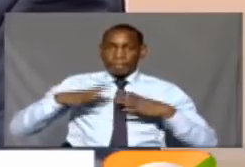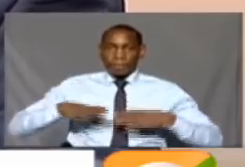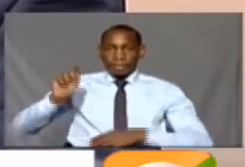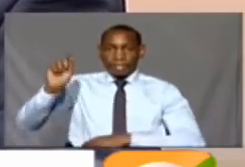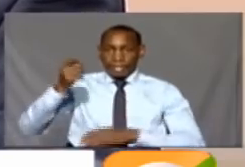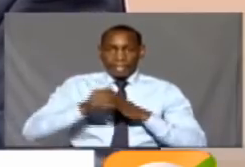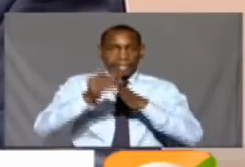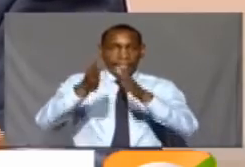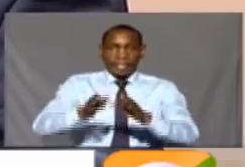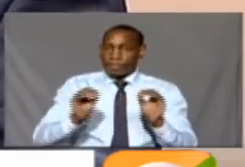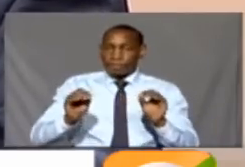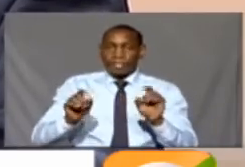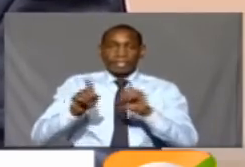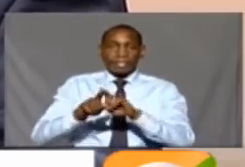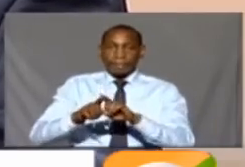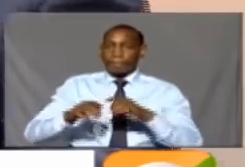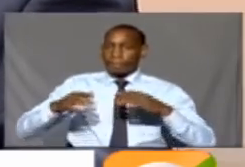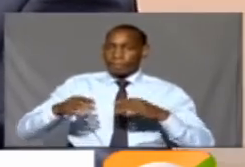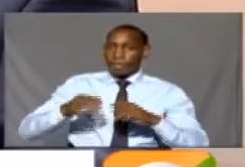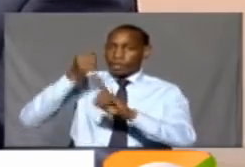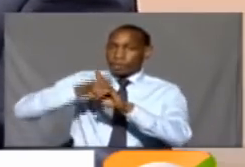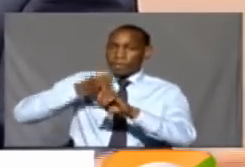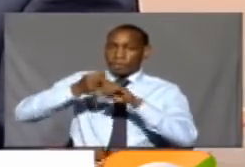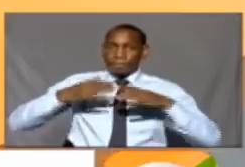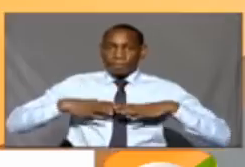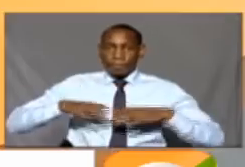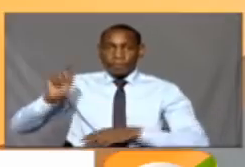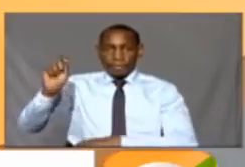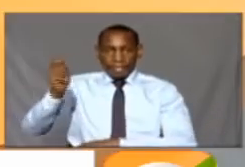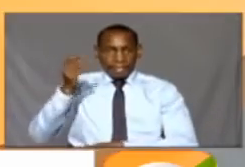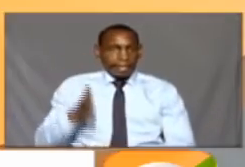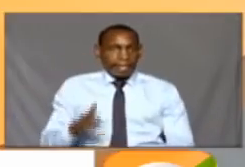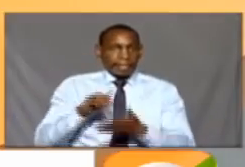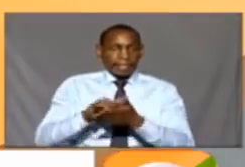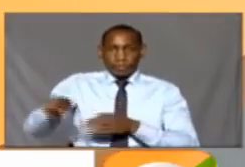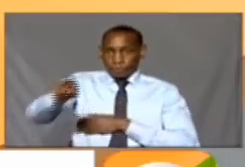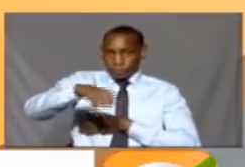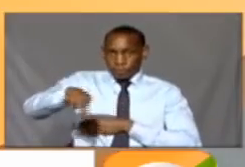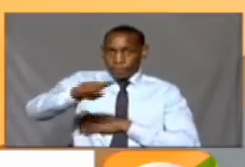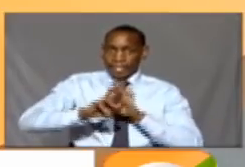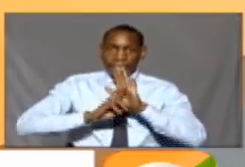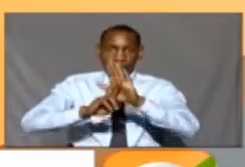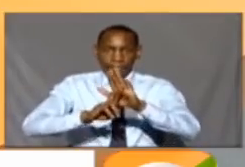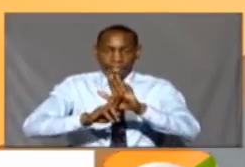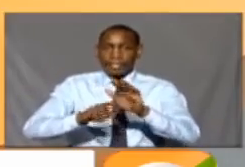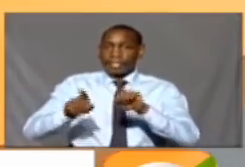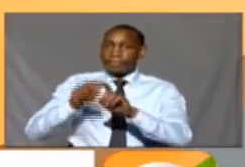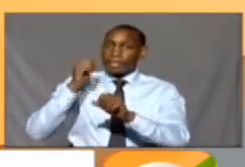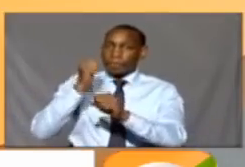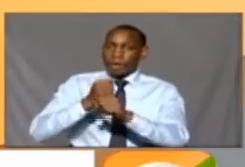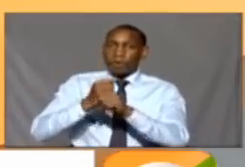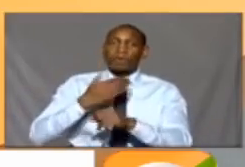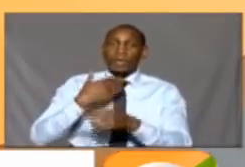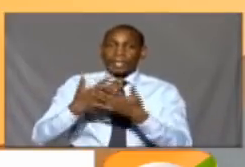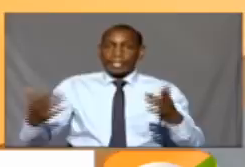leaders. So we listened to the call of the people of Kenya, mm-hmm. for whom we speak, for whom we want things to be done.